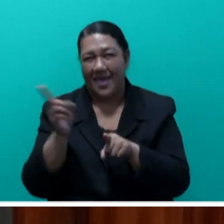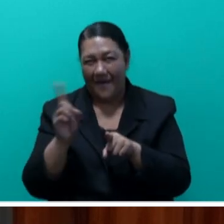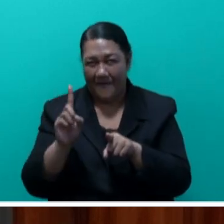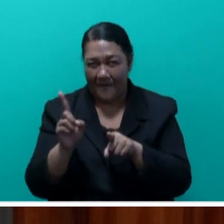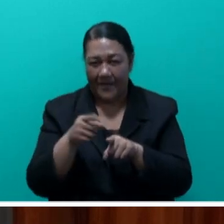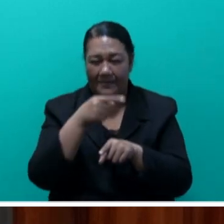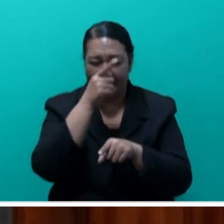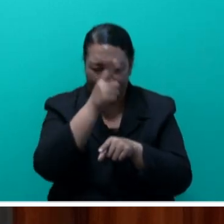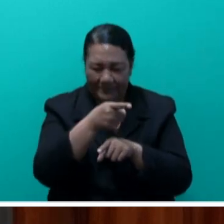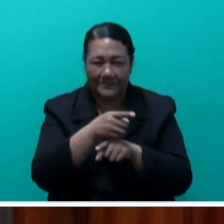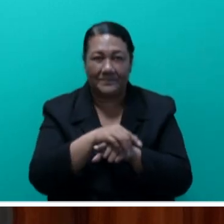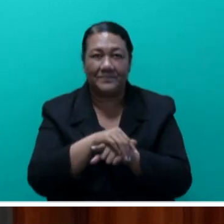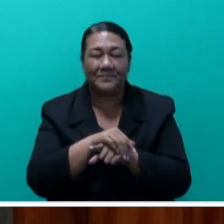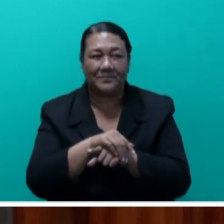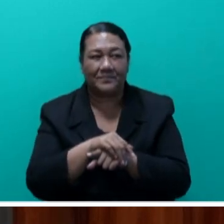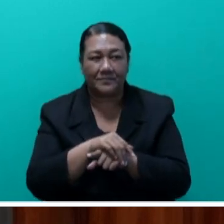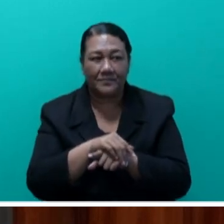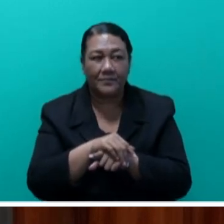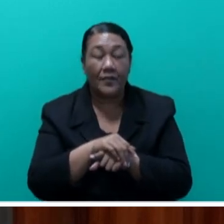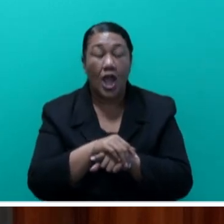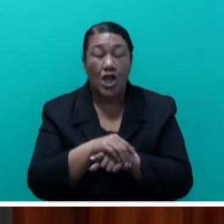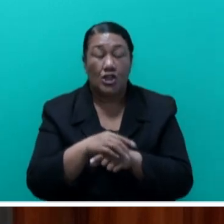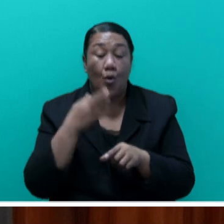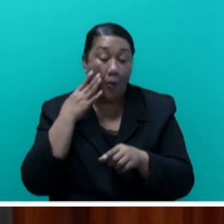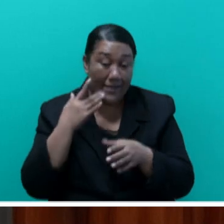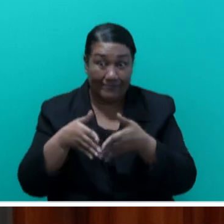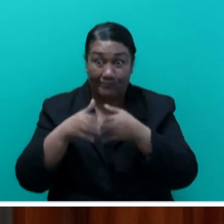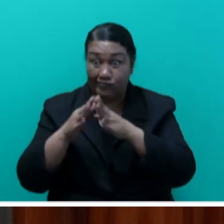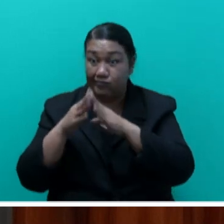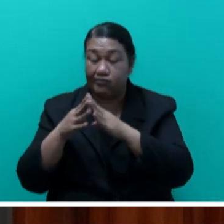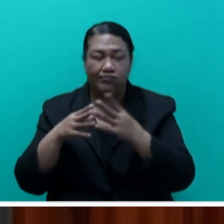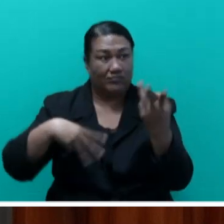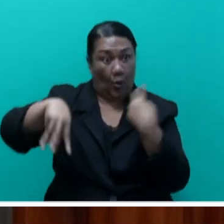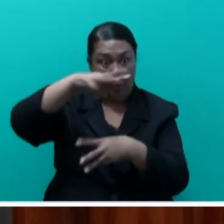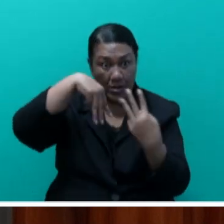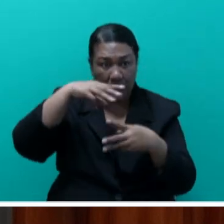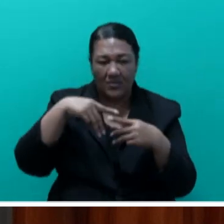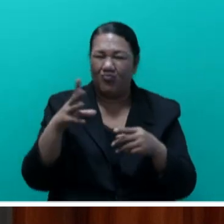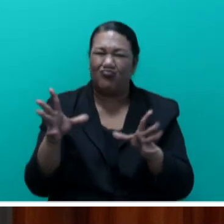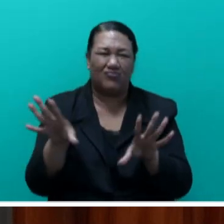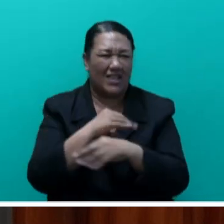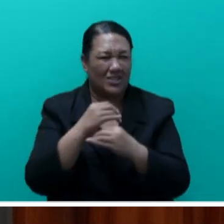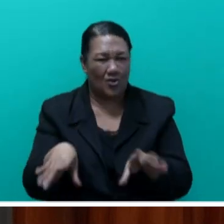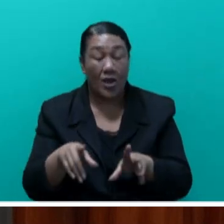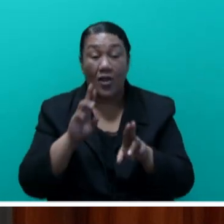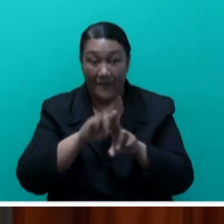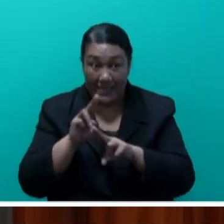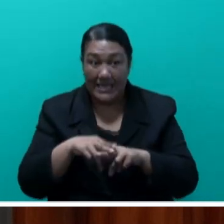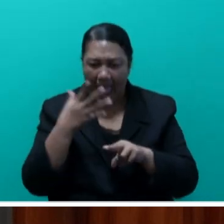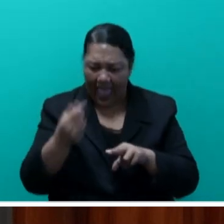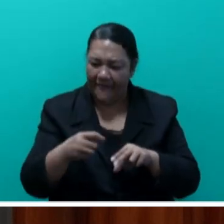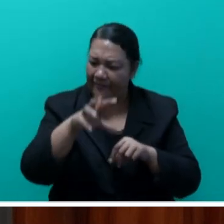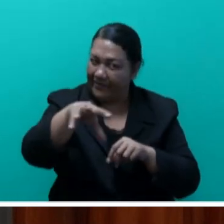these challenges, the Ministry of Fisheries is optimistic about the future of cage culture in Fiji. Fiji has potential sites for